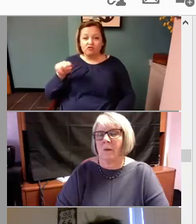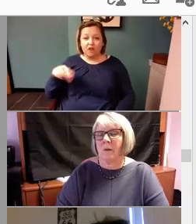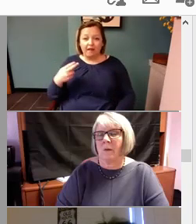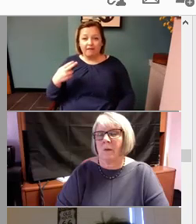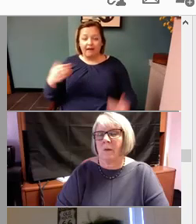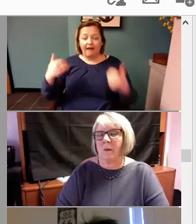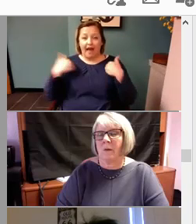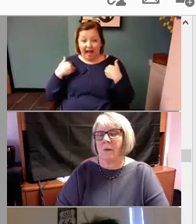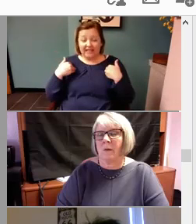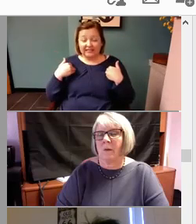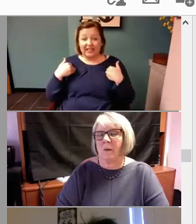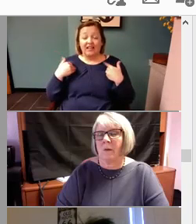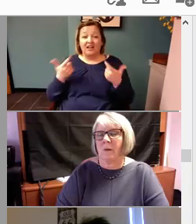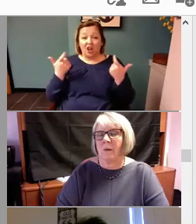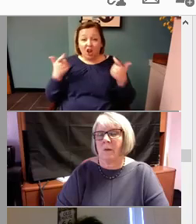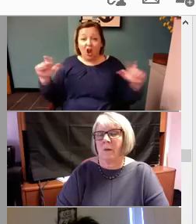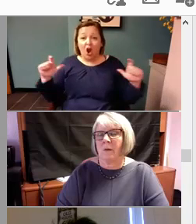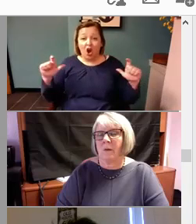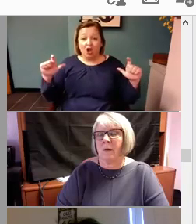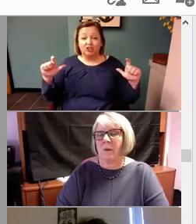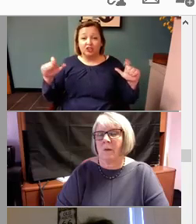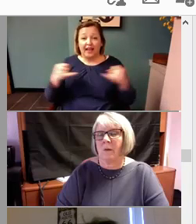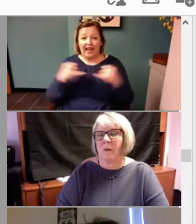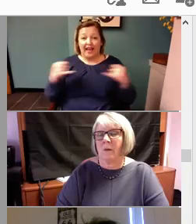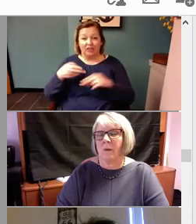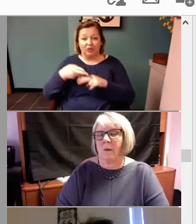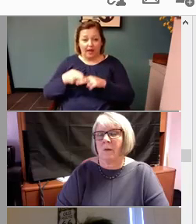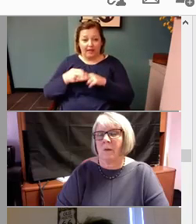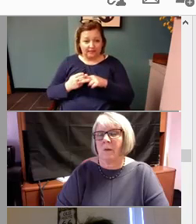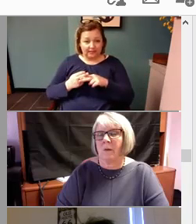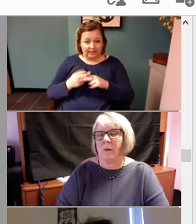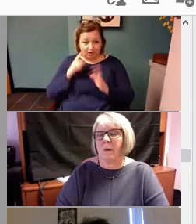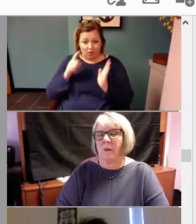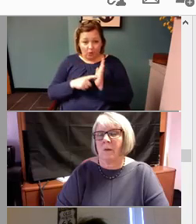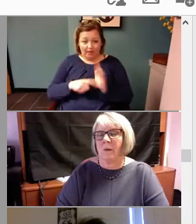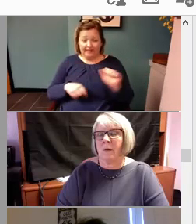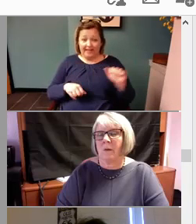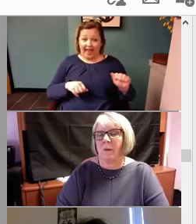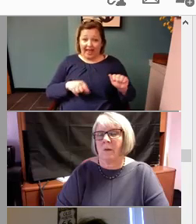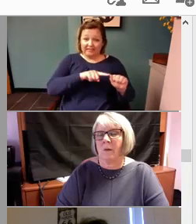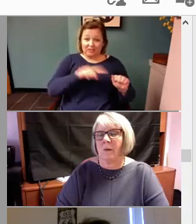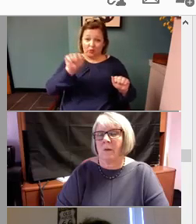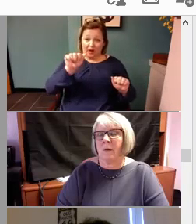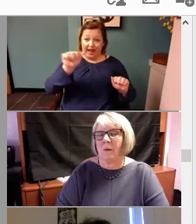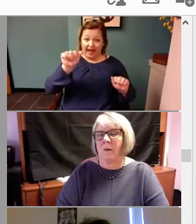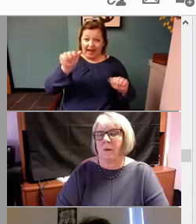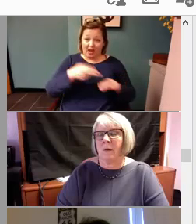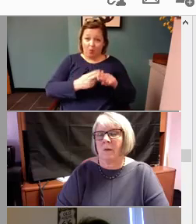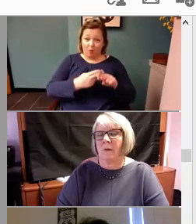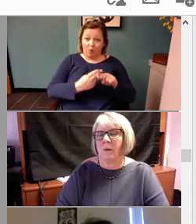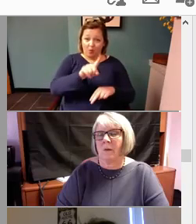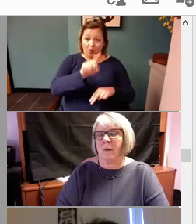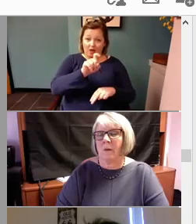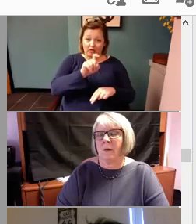weights. So let's say that here we have S to A that has an edge weight of 100, S to B has an edge weight of 200.